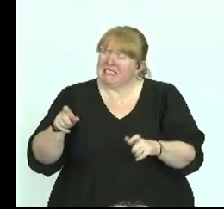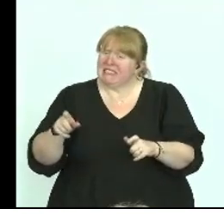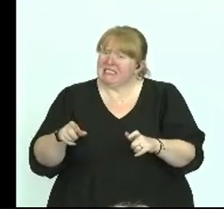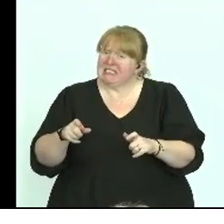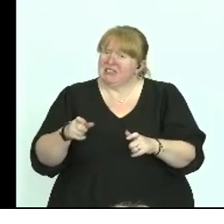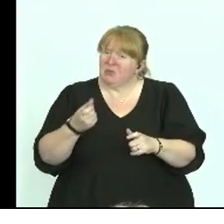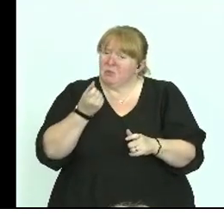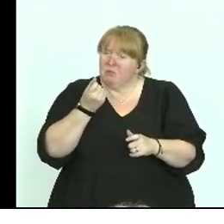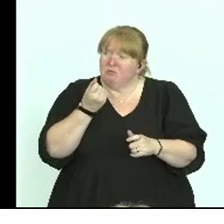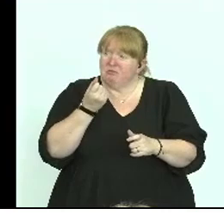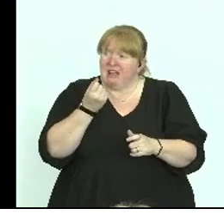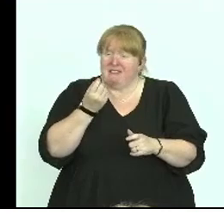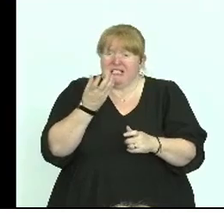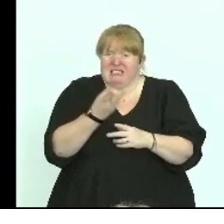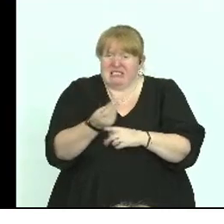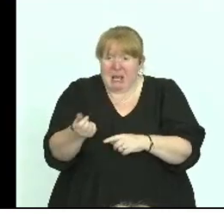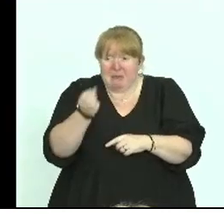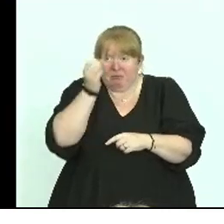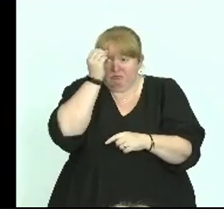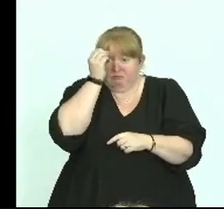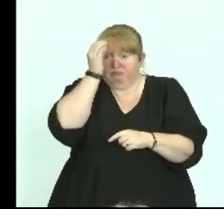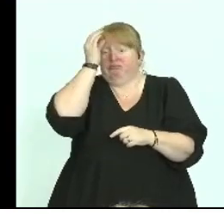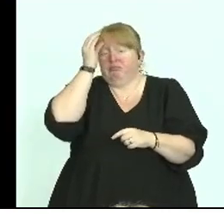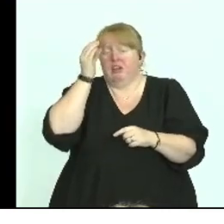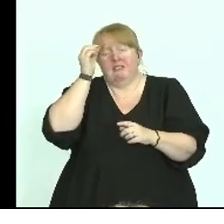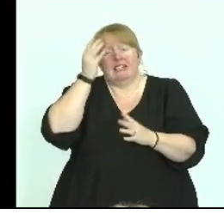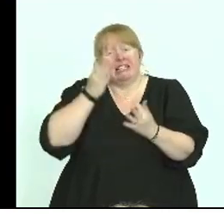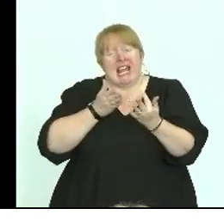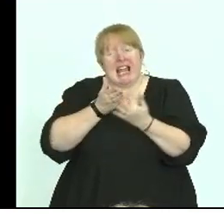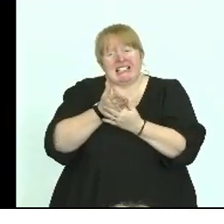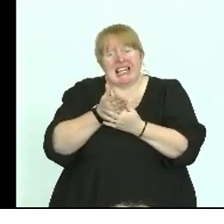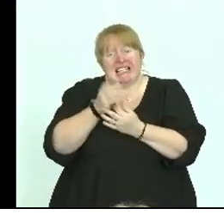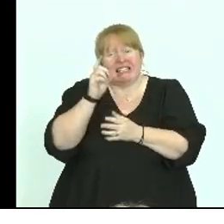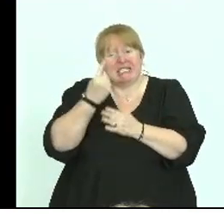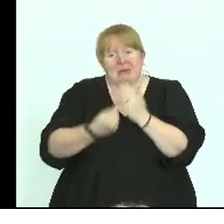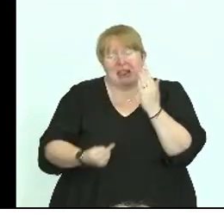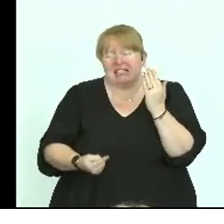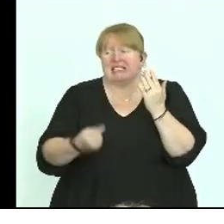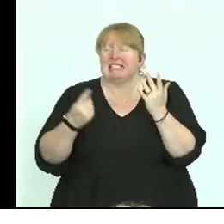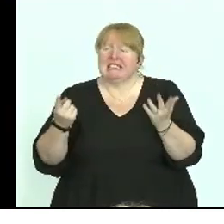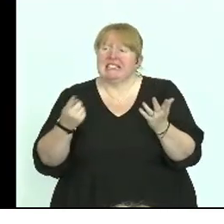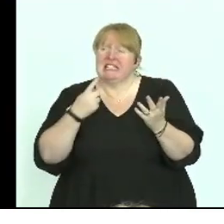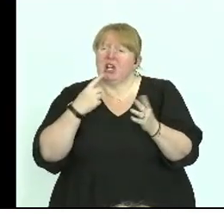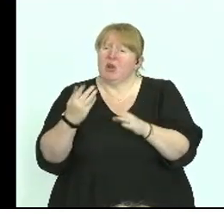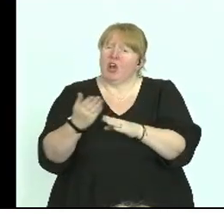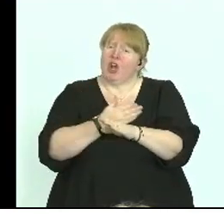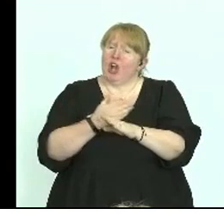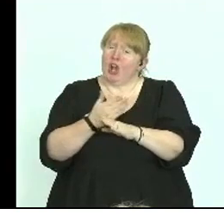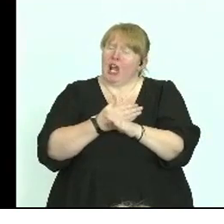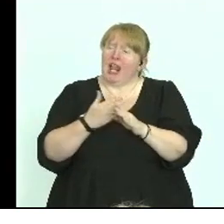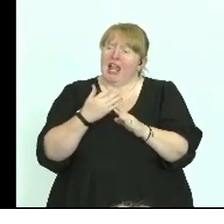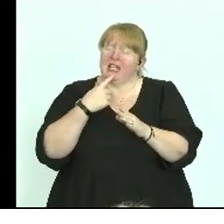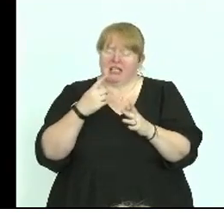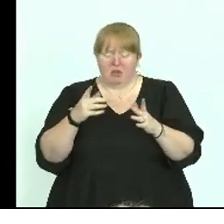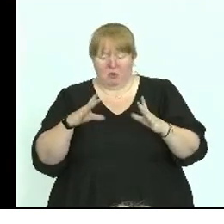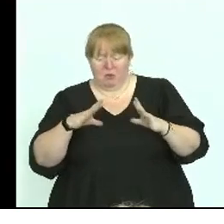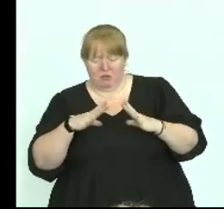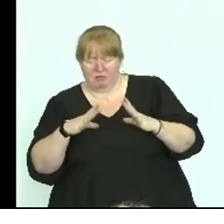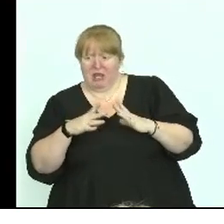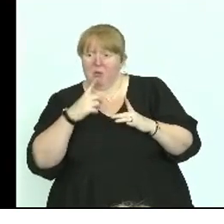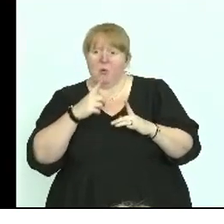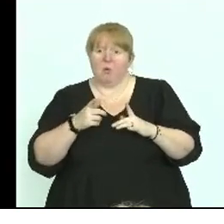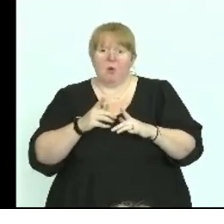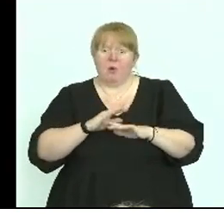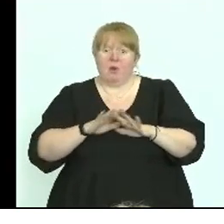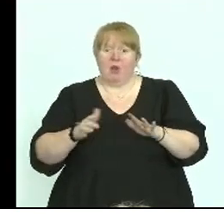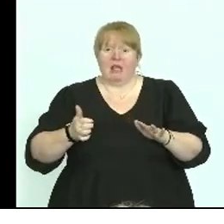know something about it? And that was sort of mentioned earlier in the session. We aren't looking to create